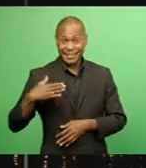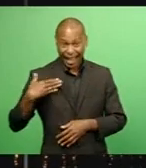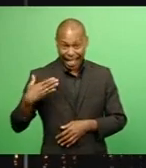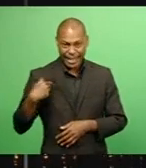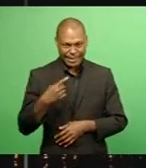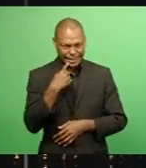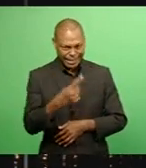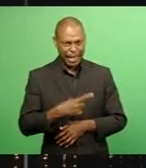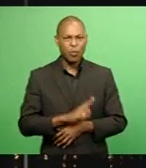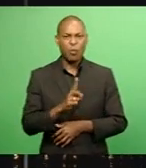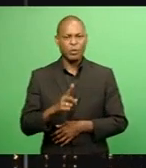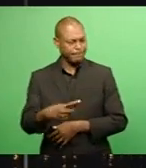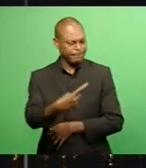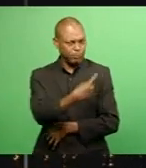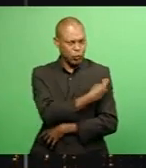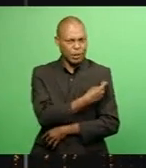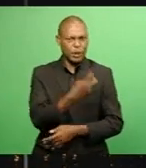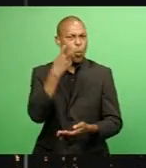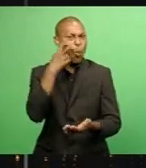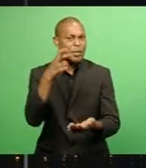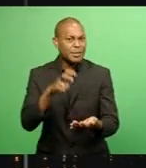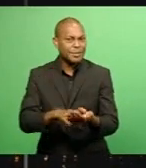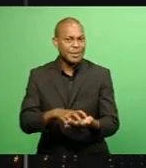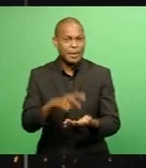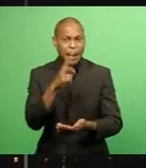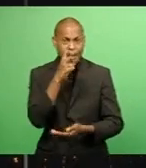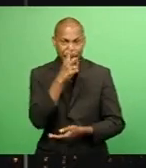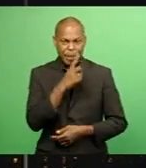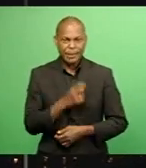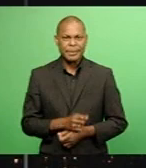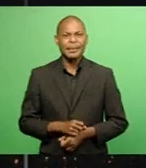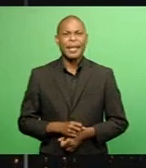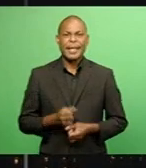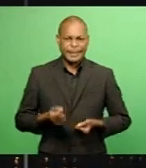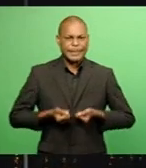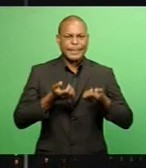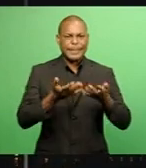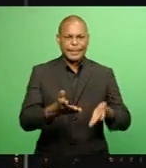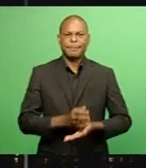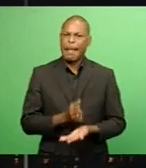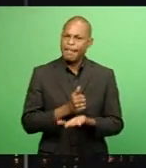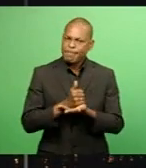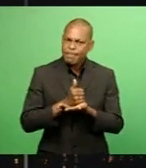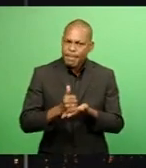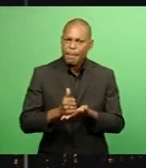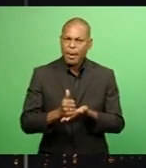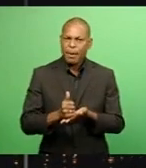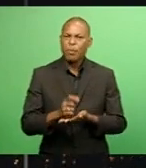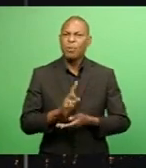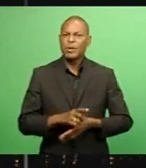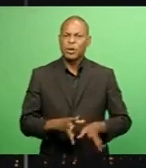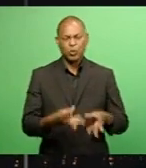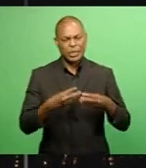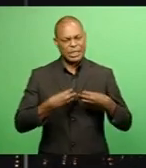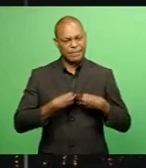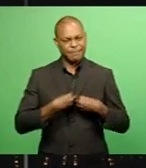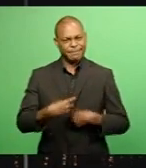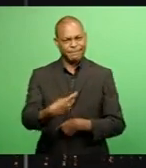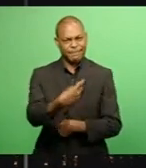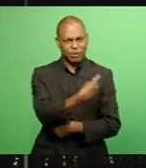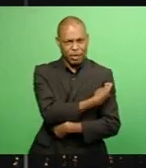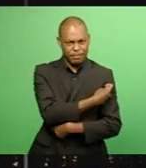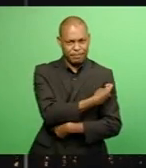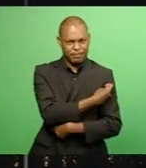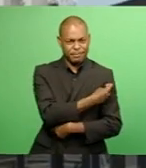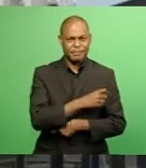will vaccinate registered Fijians and issue them a unique number confirming that they've received the jab. Dipesh